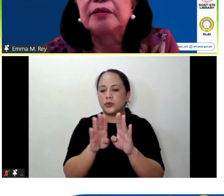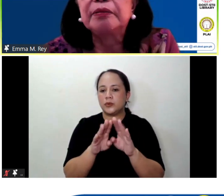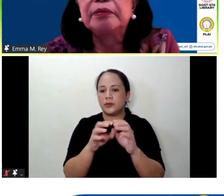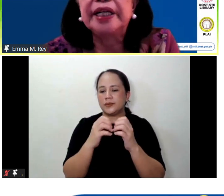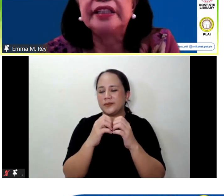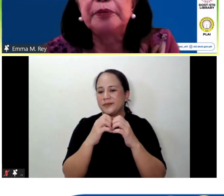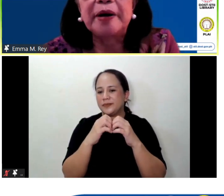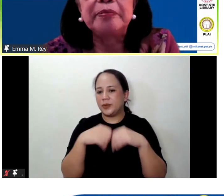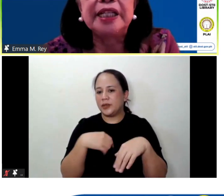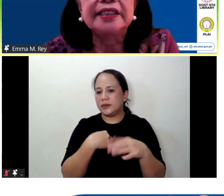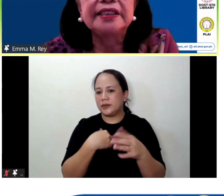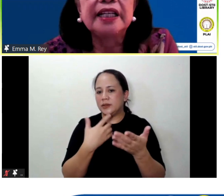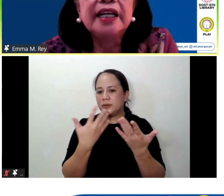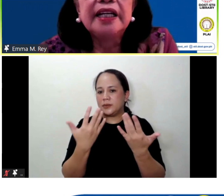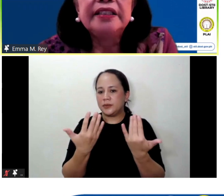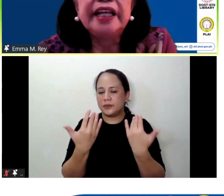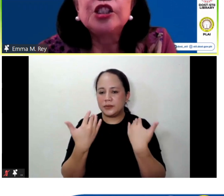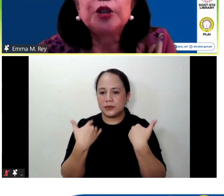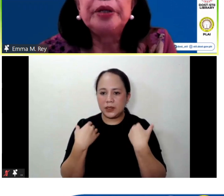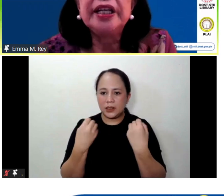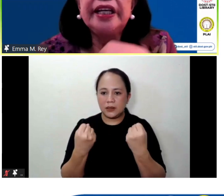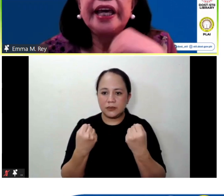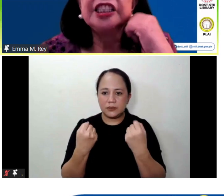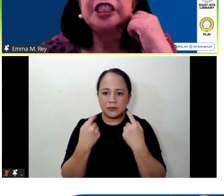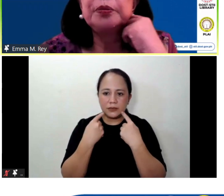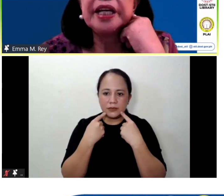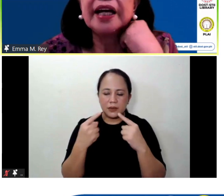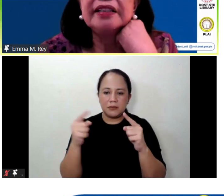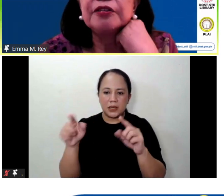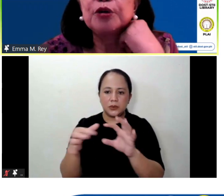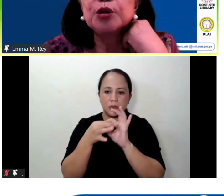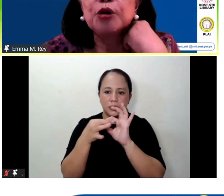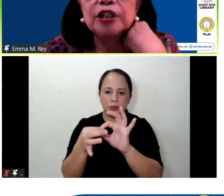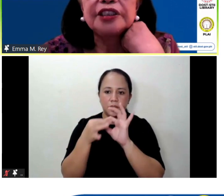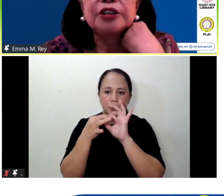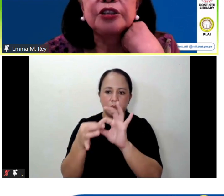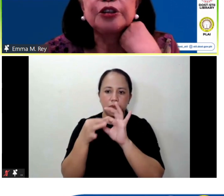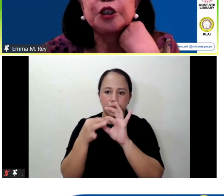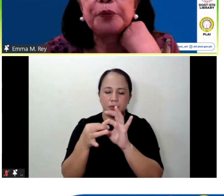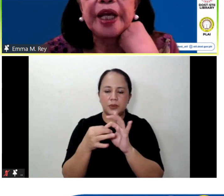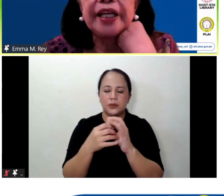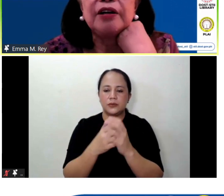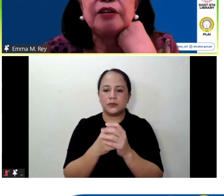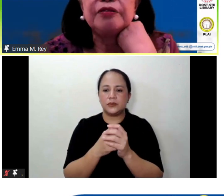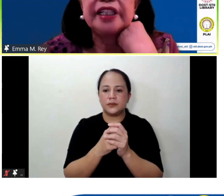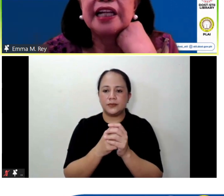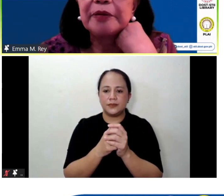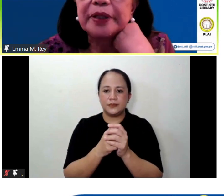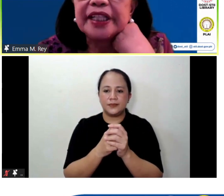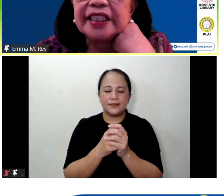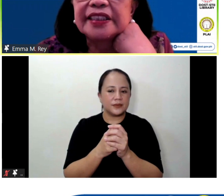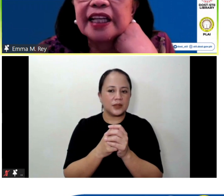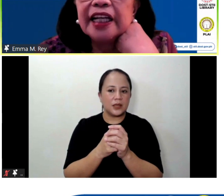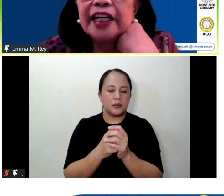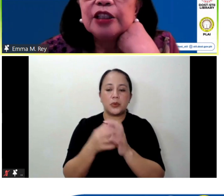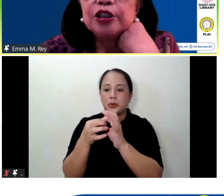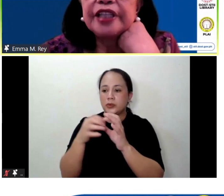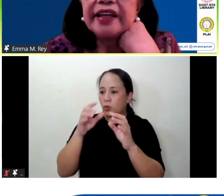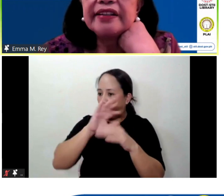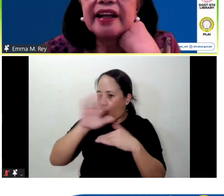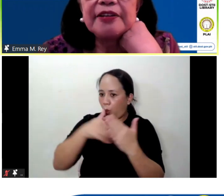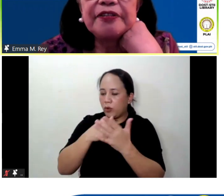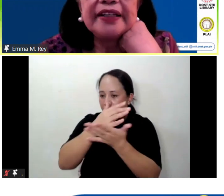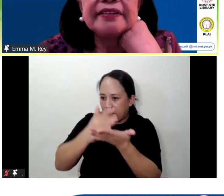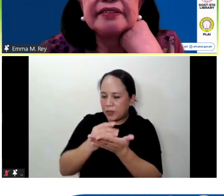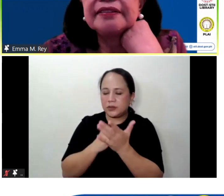felt by their publics. They should be engaged beyond the four walls, so to speak, of their libraries to